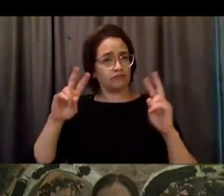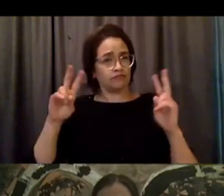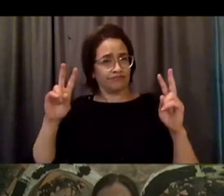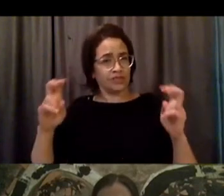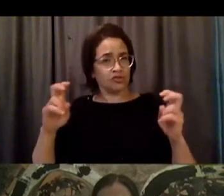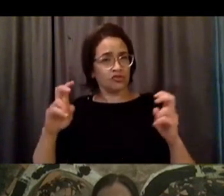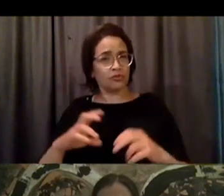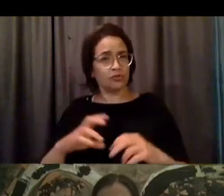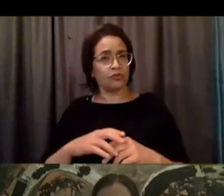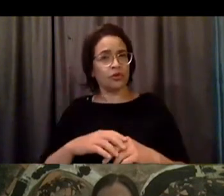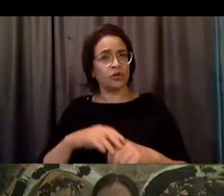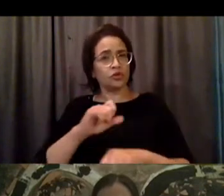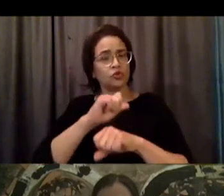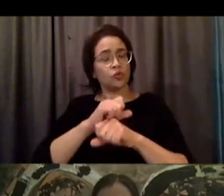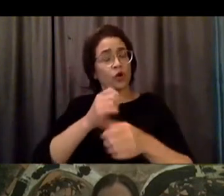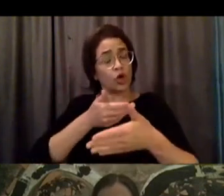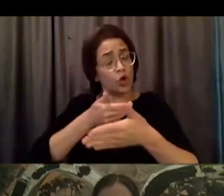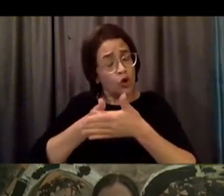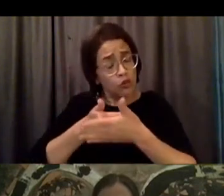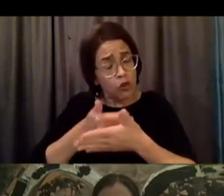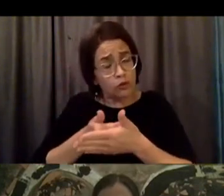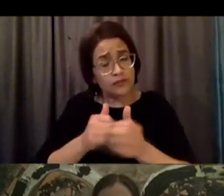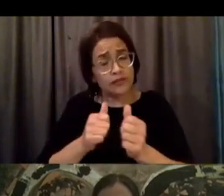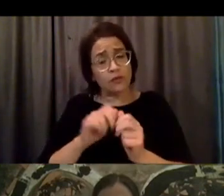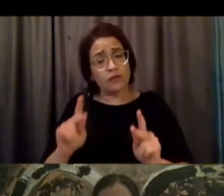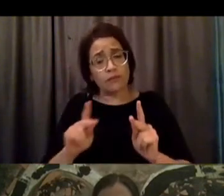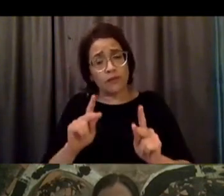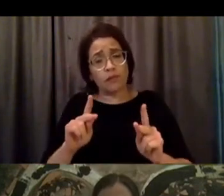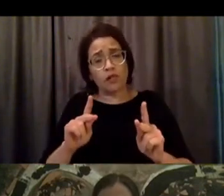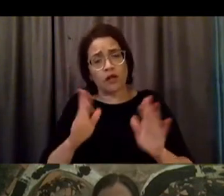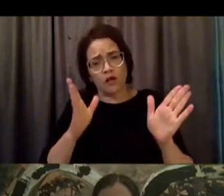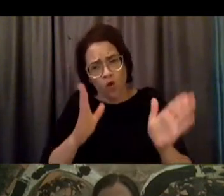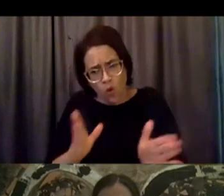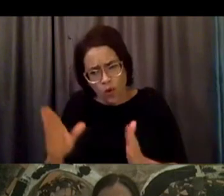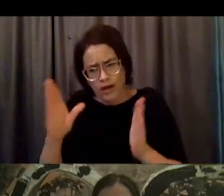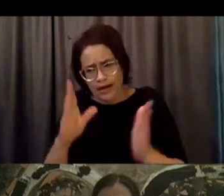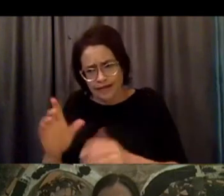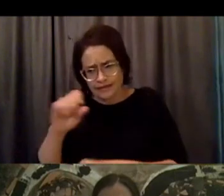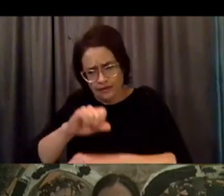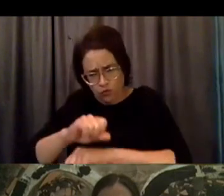closely with people who are organizing, um, events for that community.